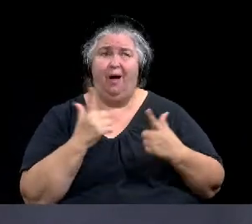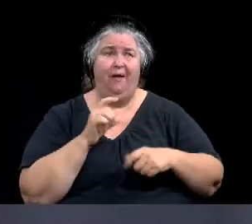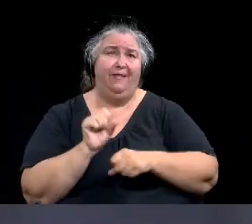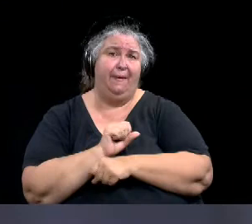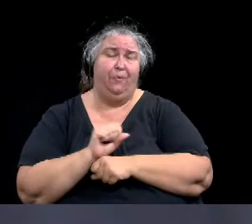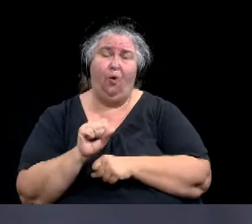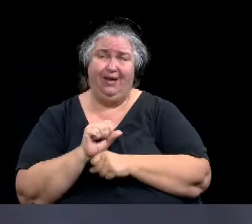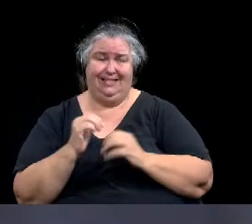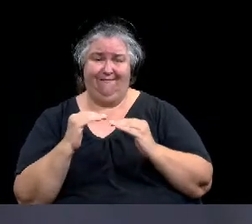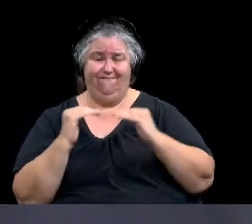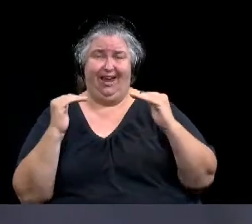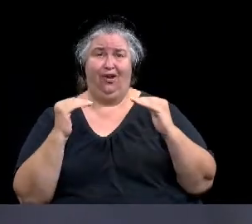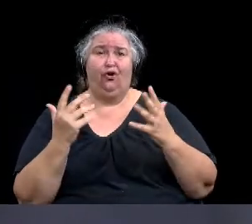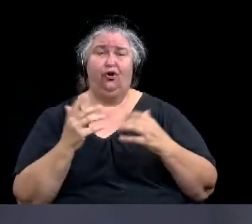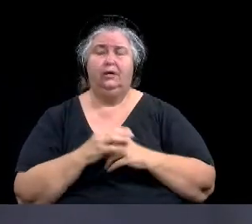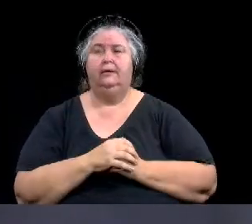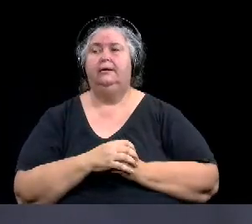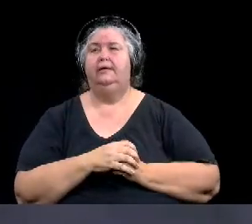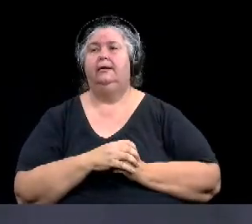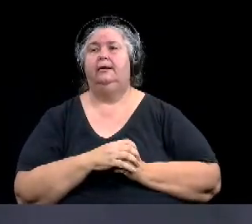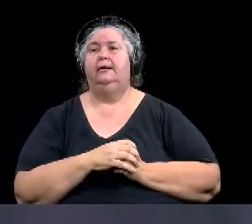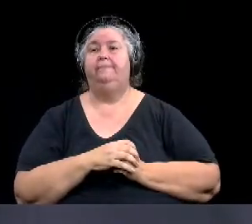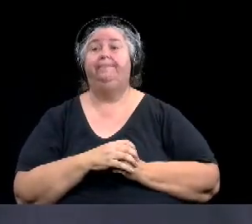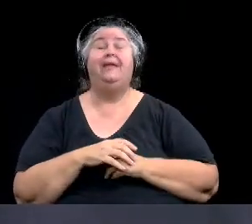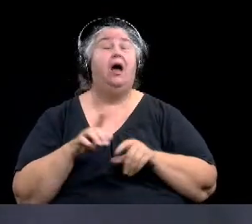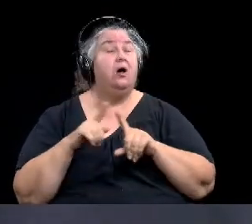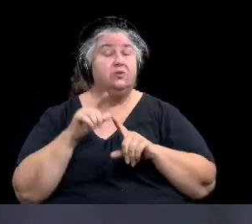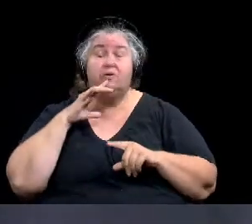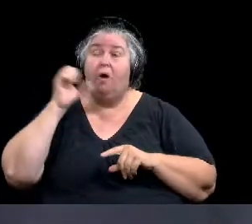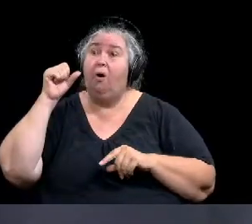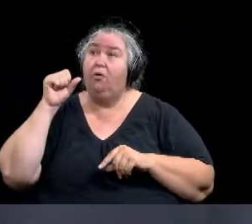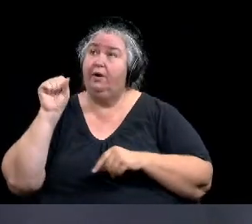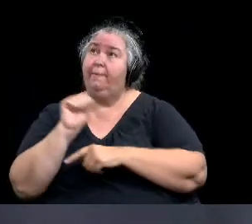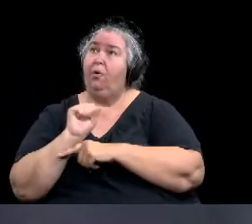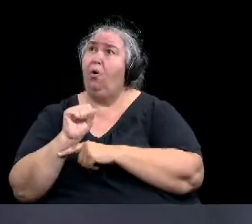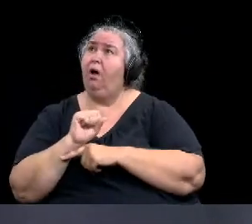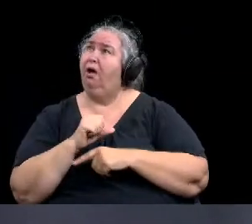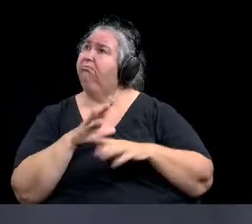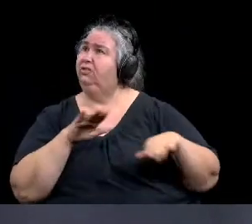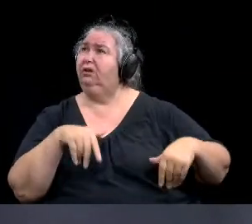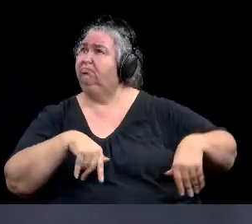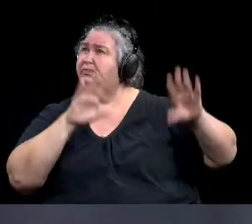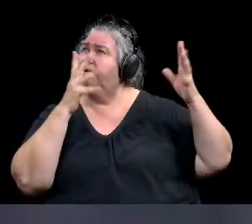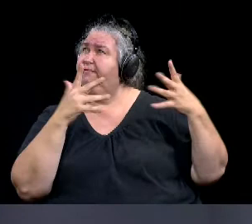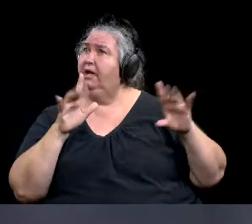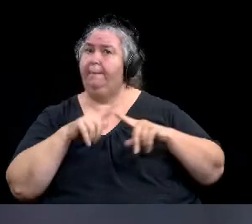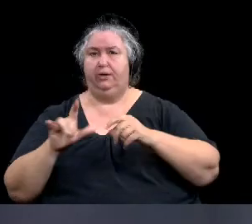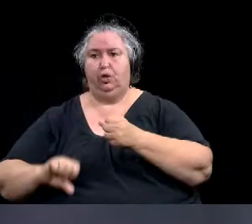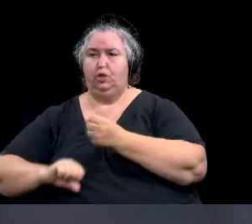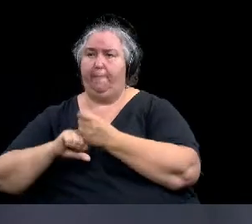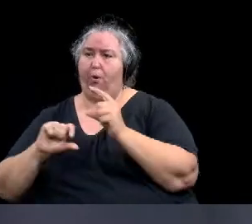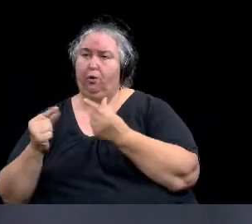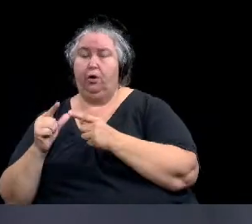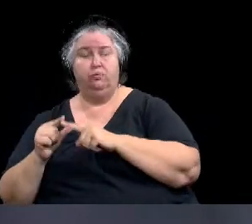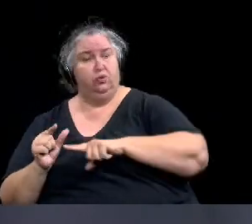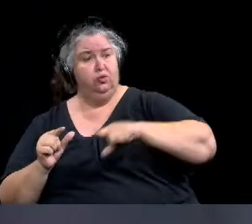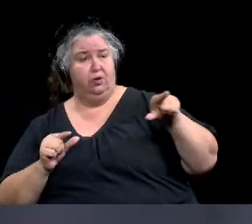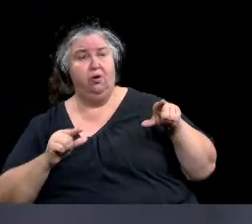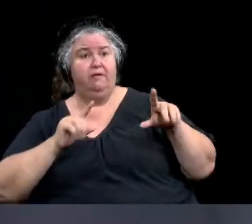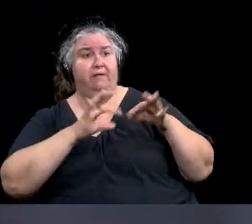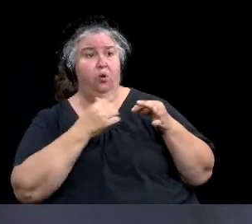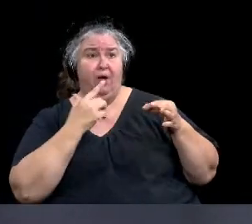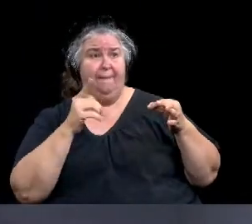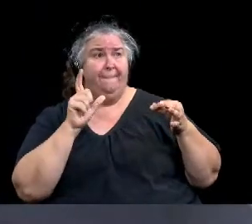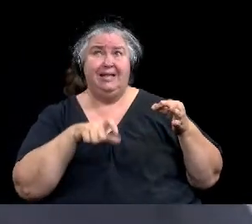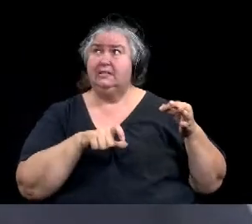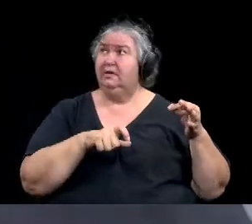fairly. There's also those older employees that are part of the support group to families that have to take a